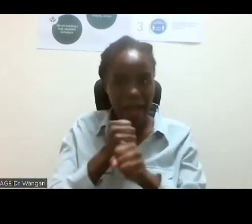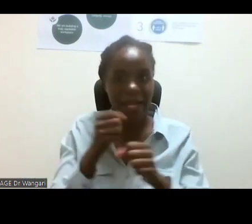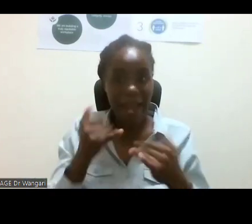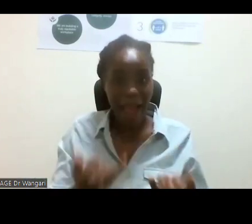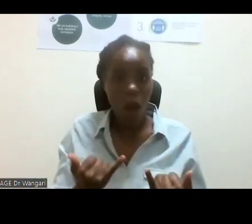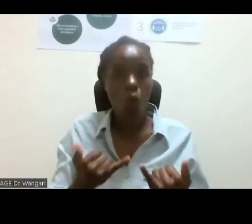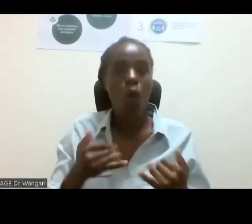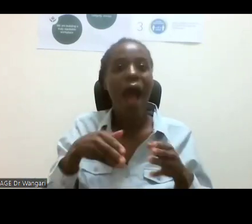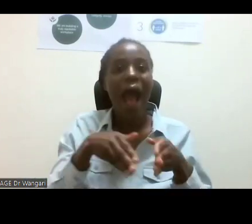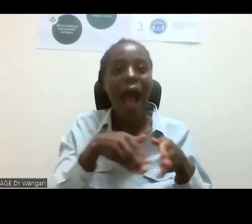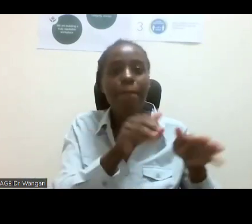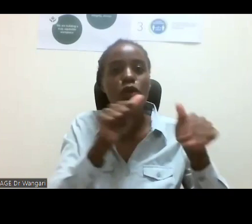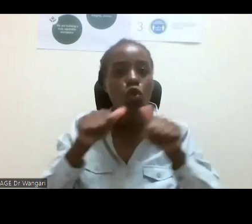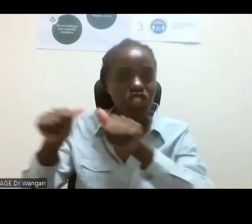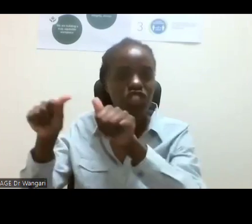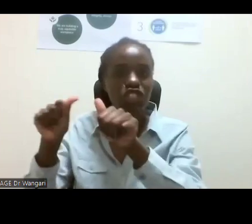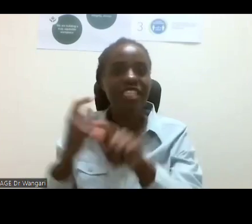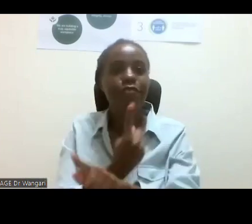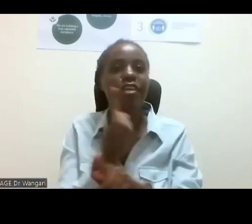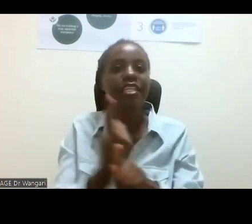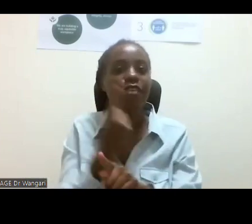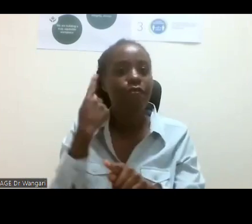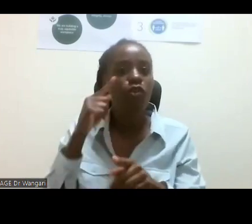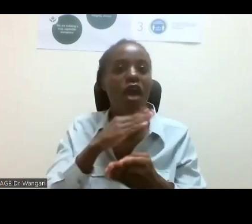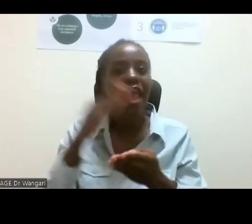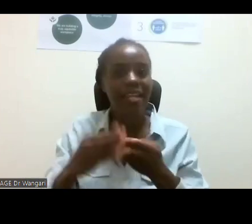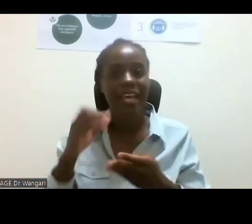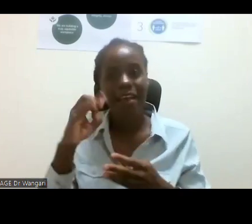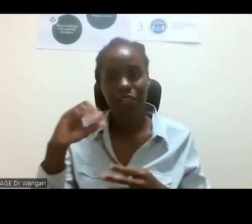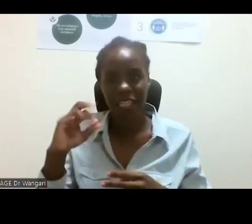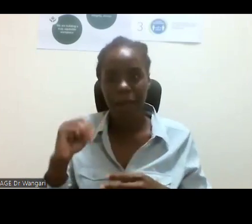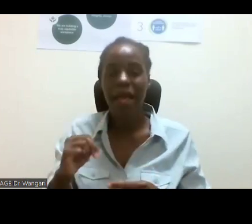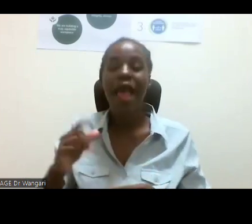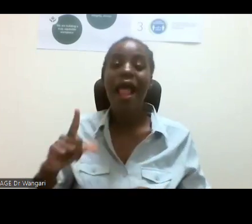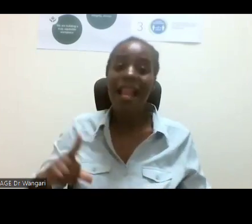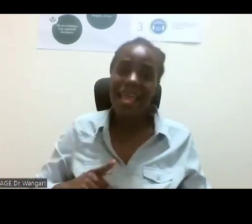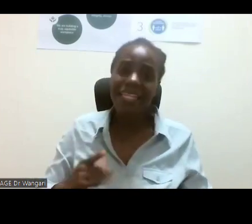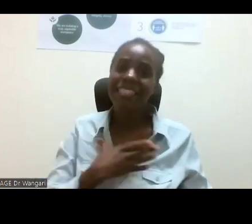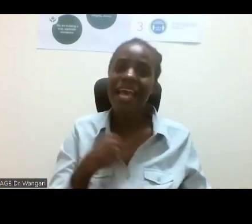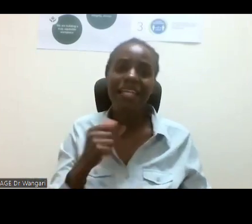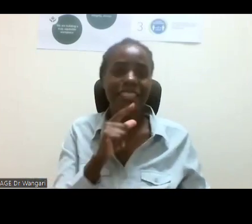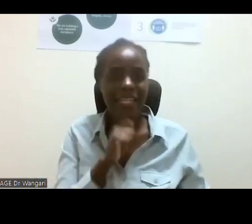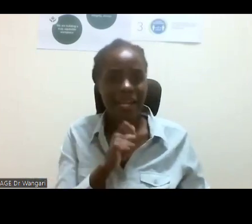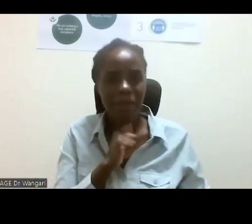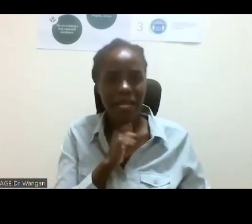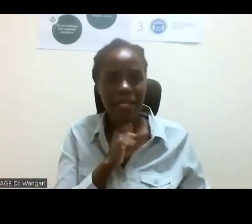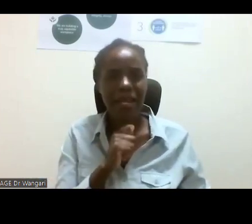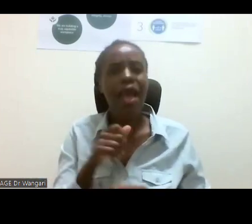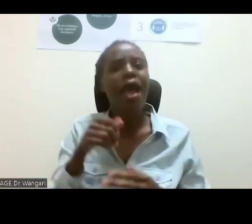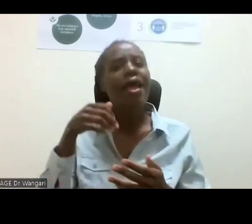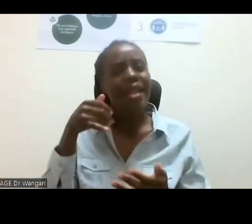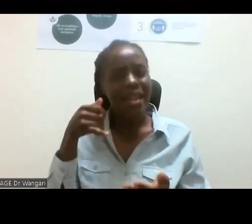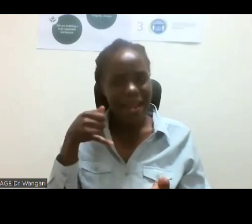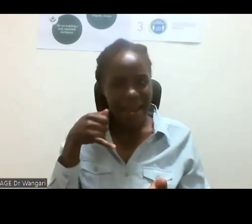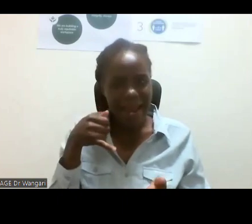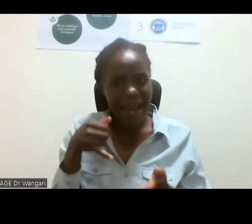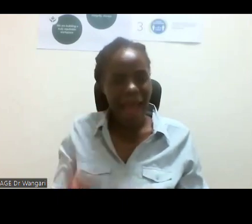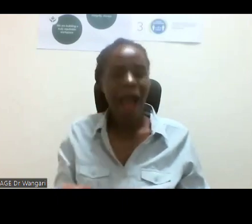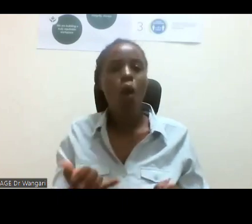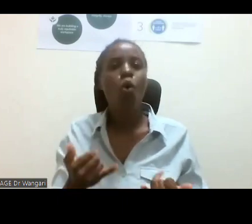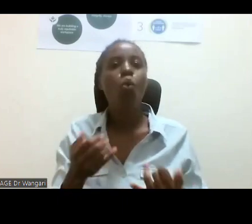End FGM campaign. And ladies and gentlemen, the issue of medicalization, we cannot end emerging